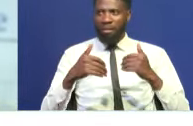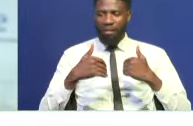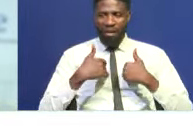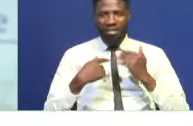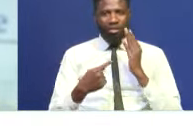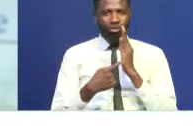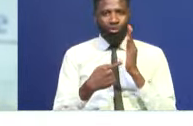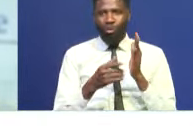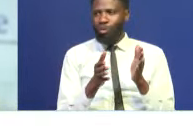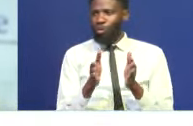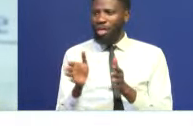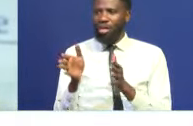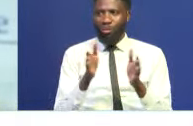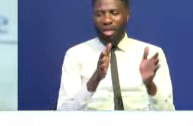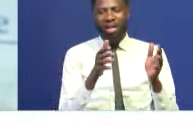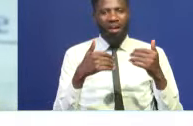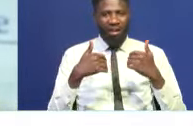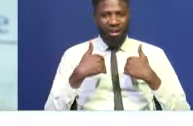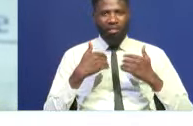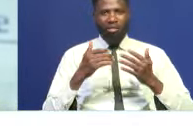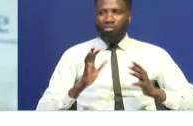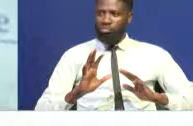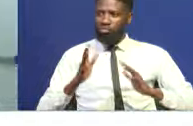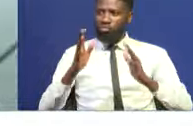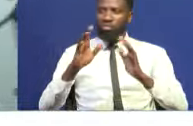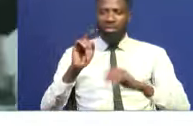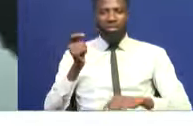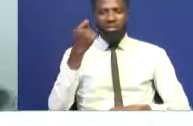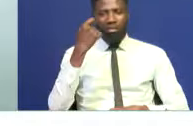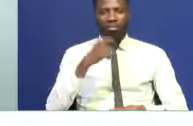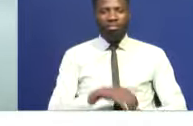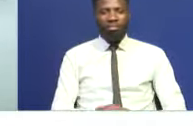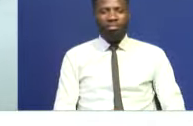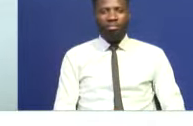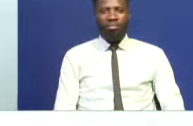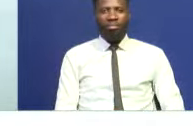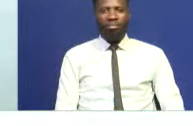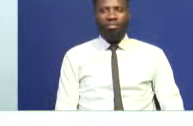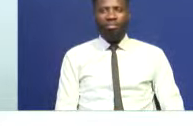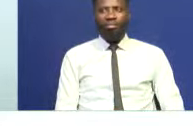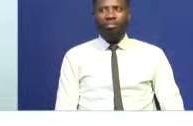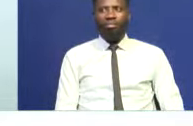play. So congratulations for Kenya.